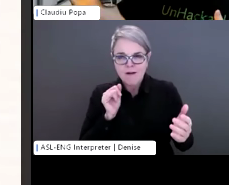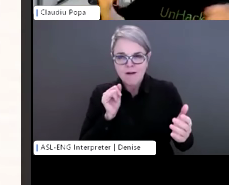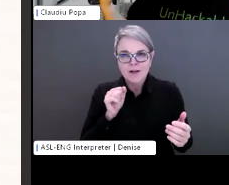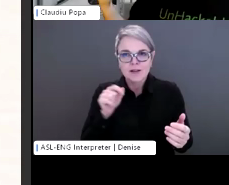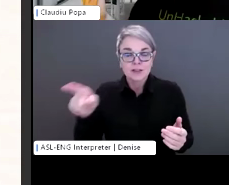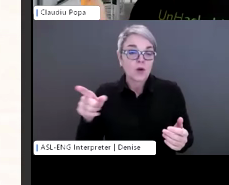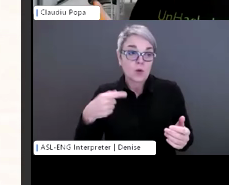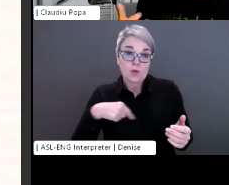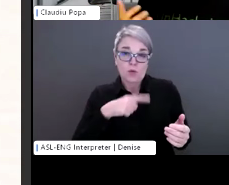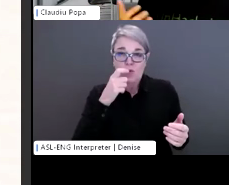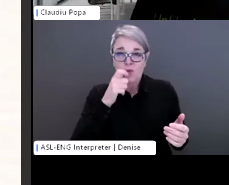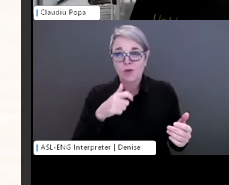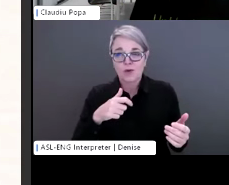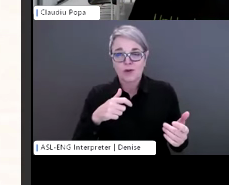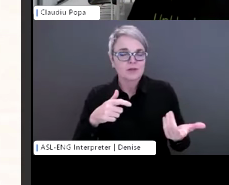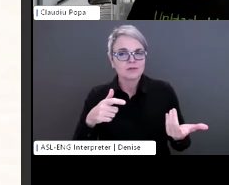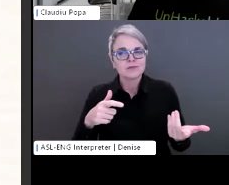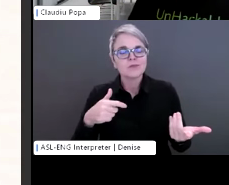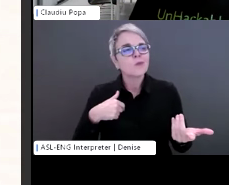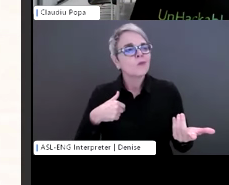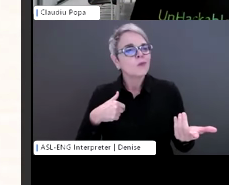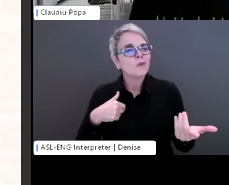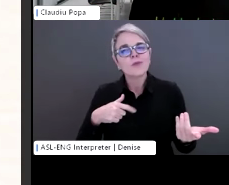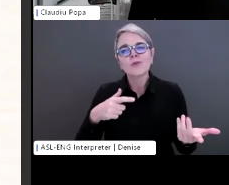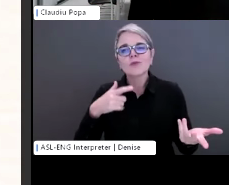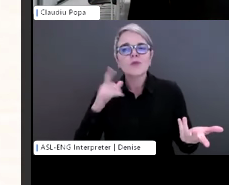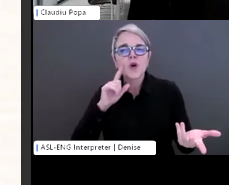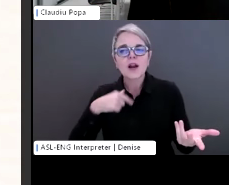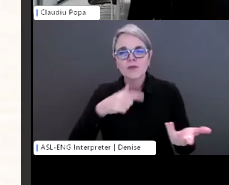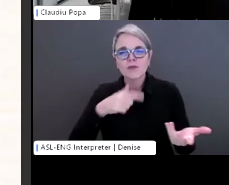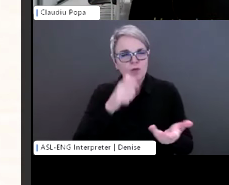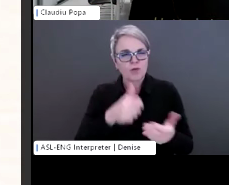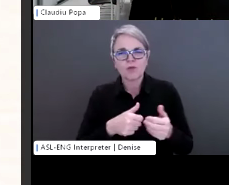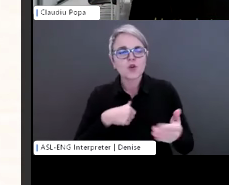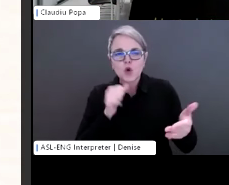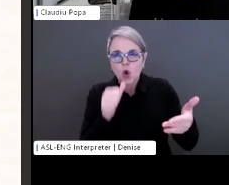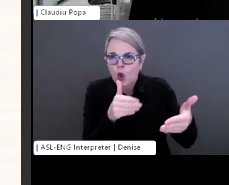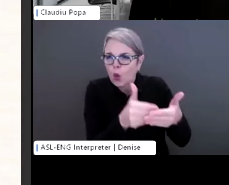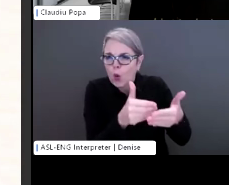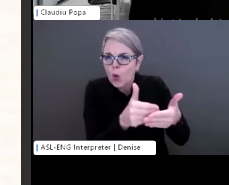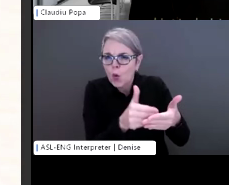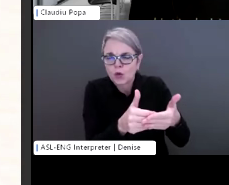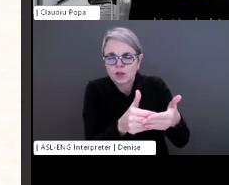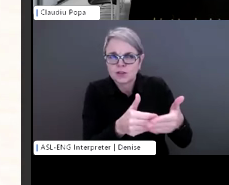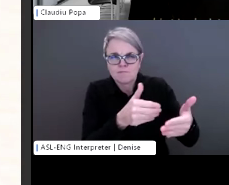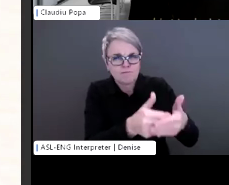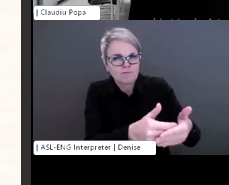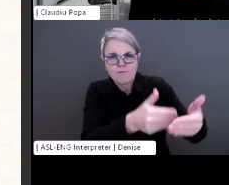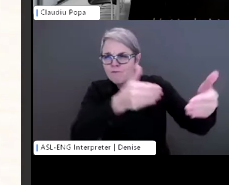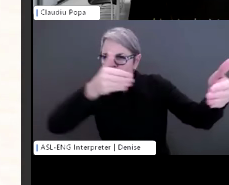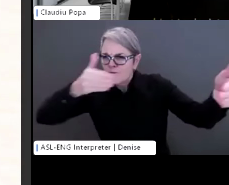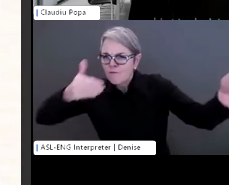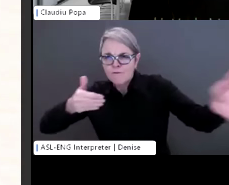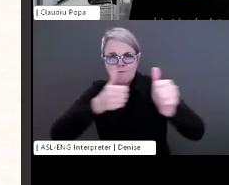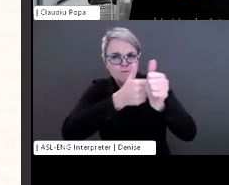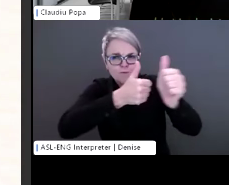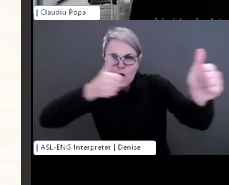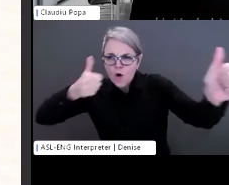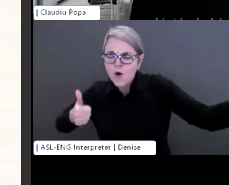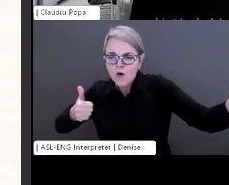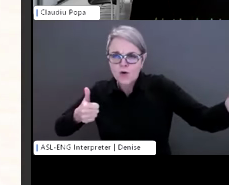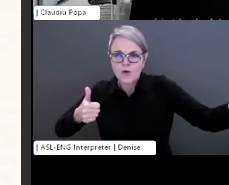away. Well, this is almost always a long distance crime. So since it's a long distance crime, they only have